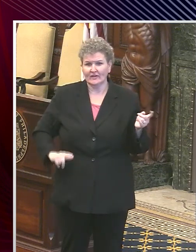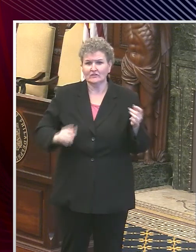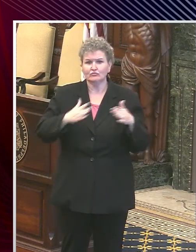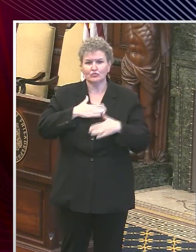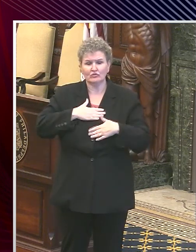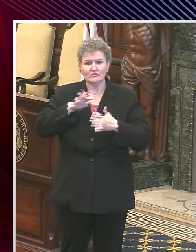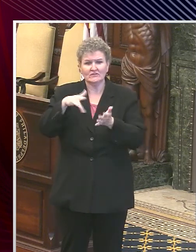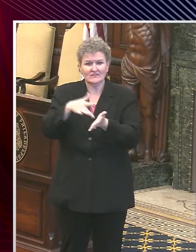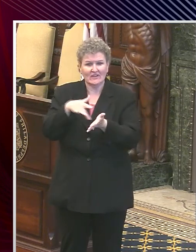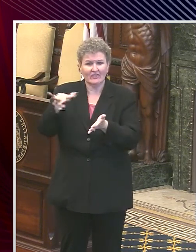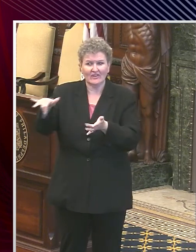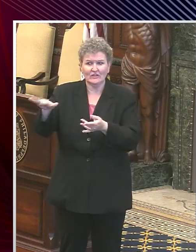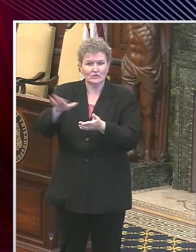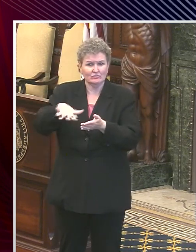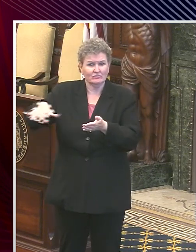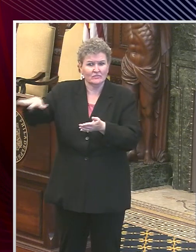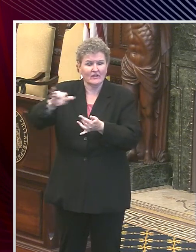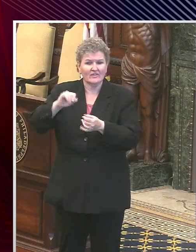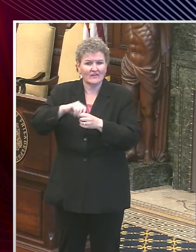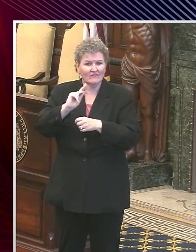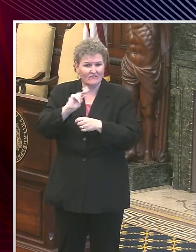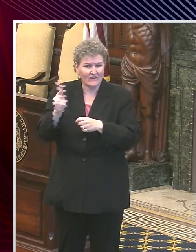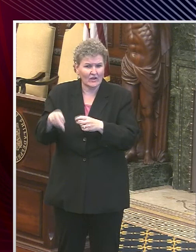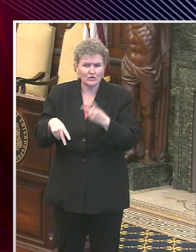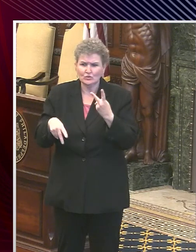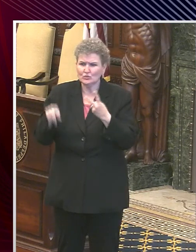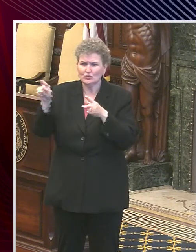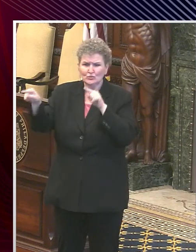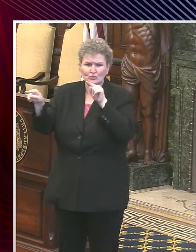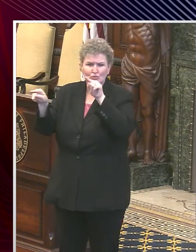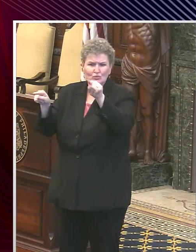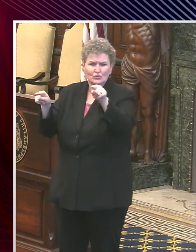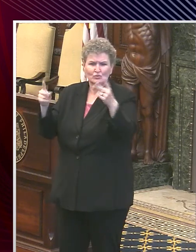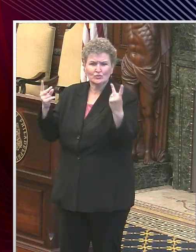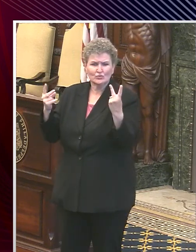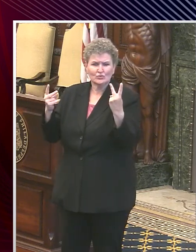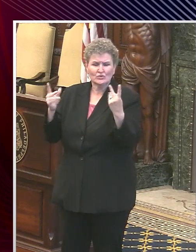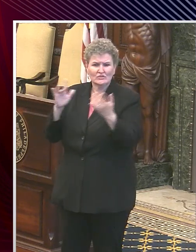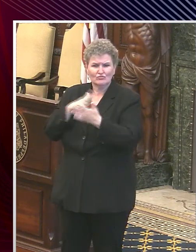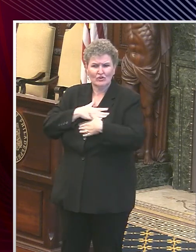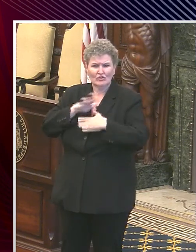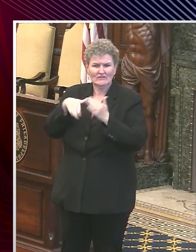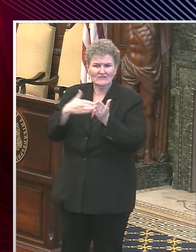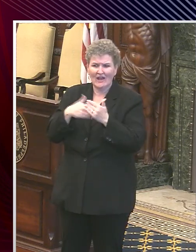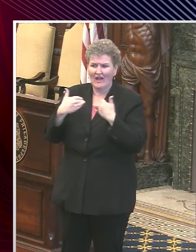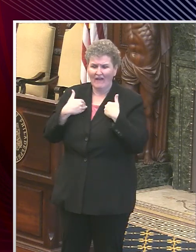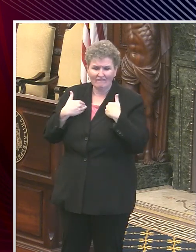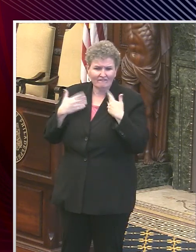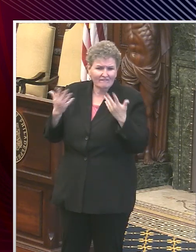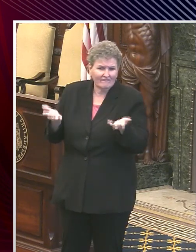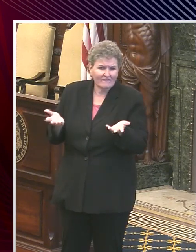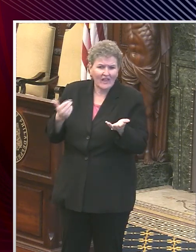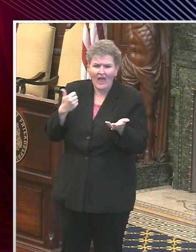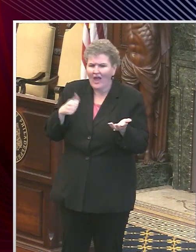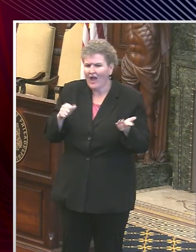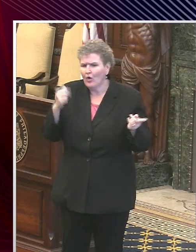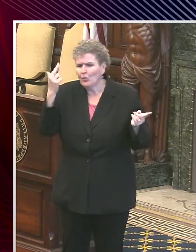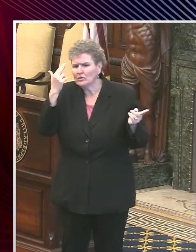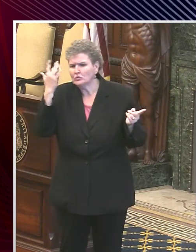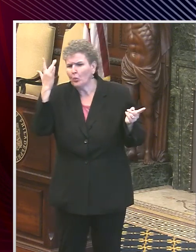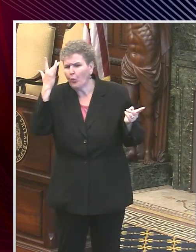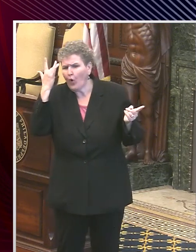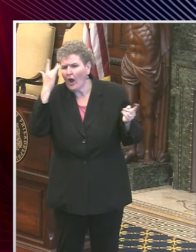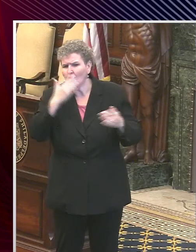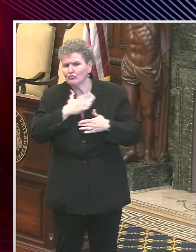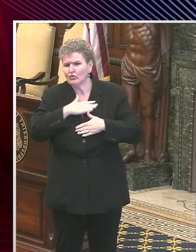up there also in North Philly, but that's really only to the two recreation centers the kids have. Is there a reason why this rec center is